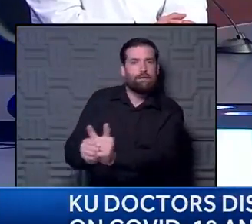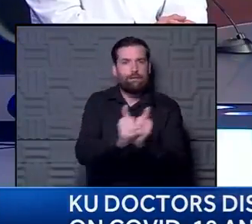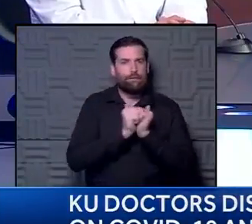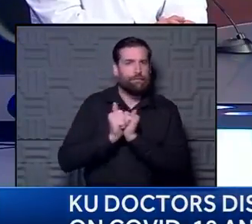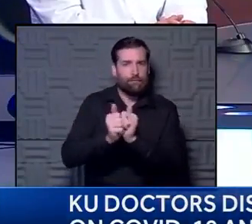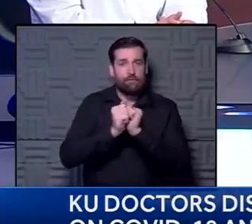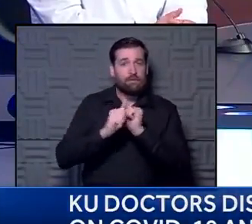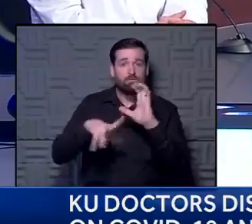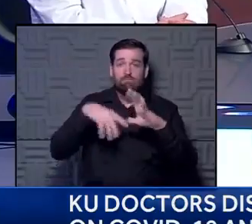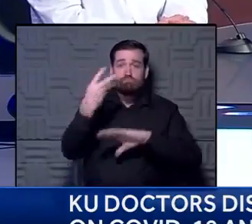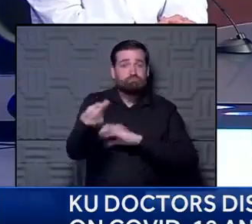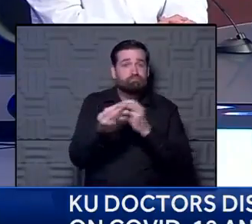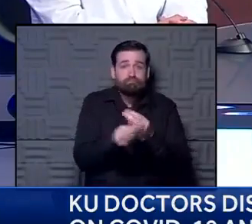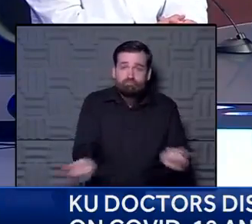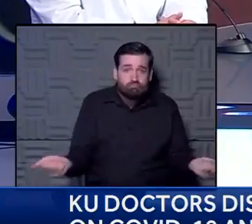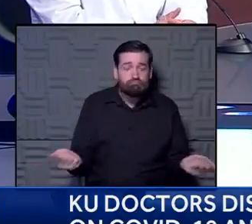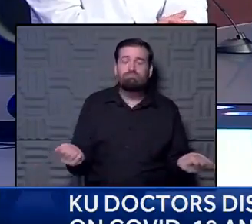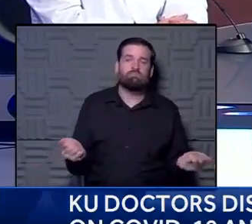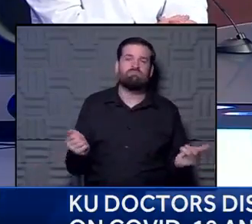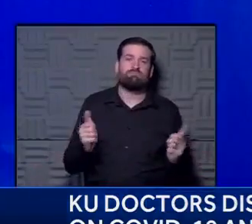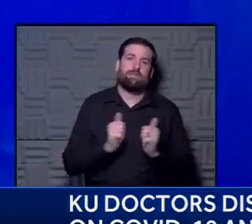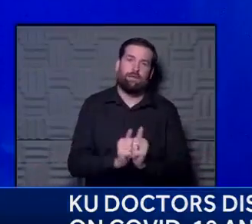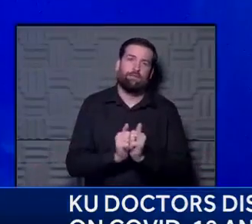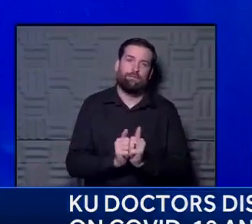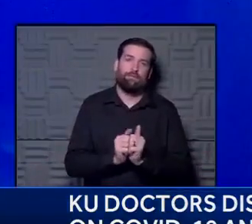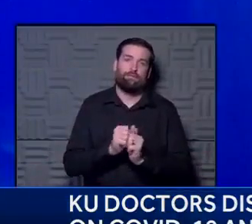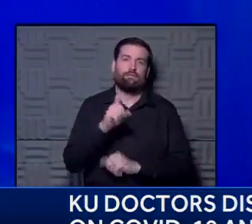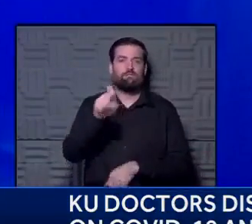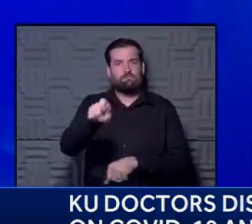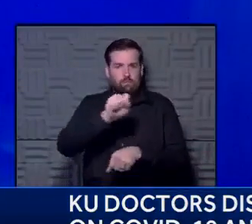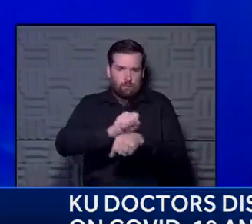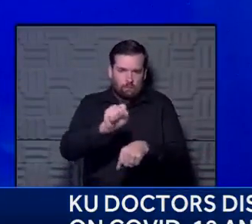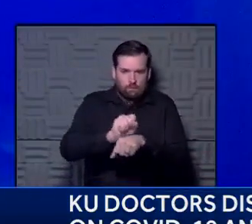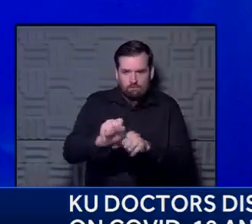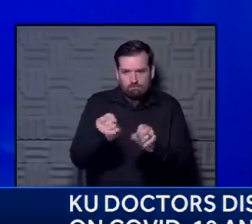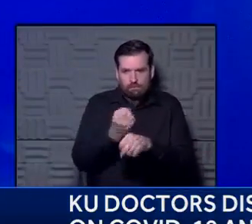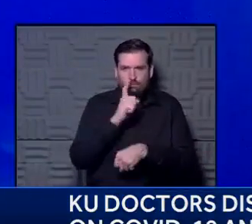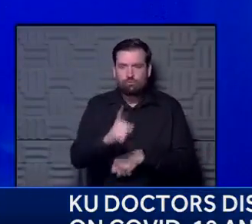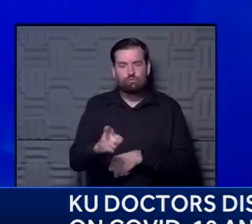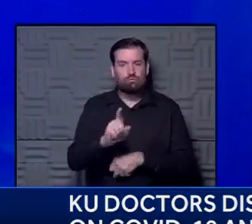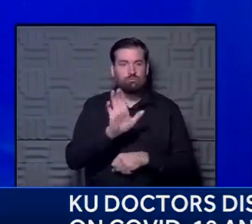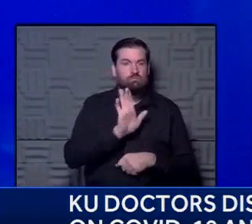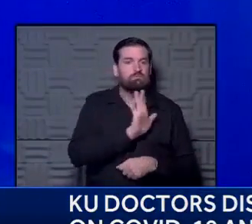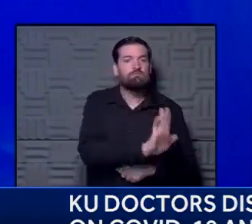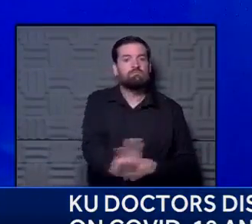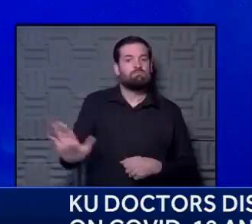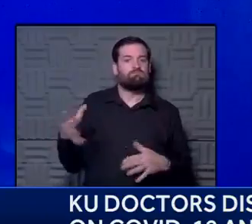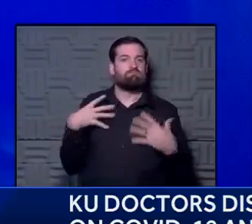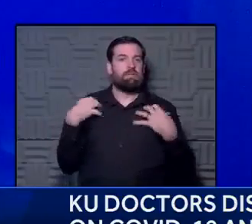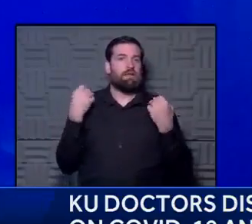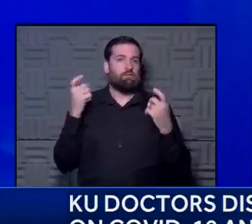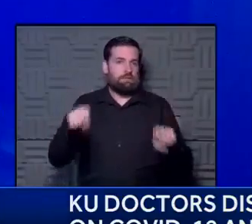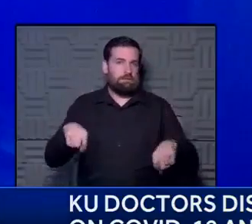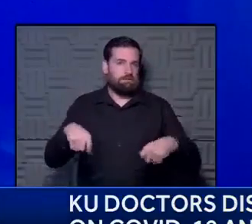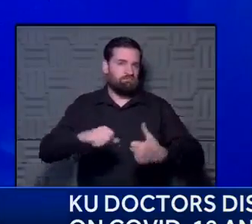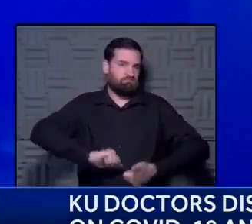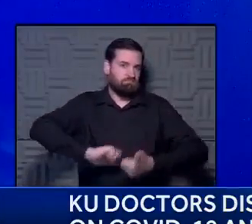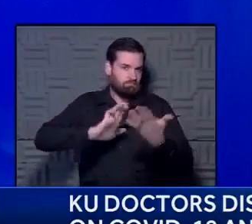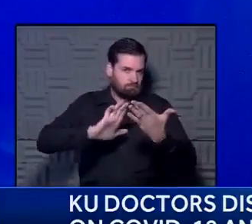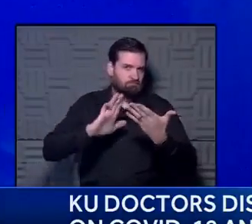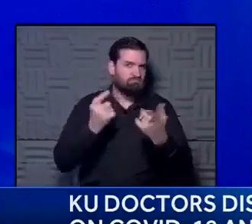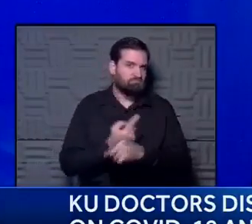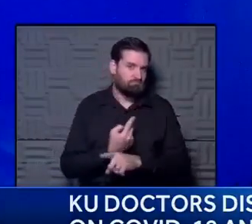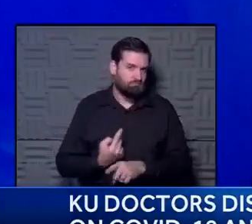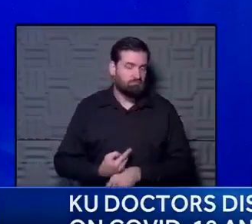where prison guards had short but multiple interactions with prisoners who were positive for the virus. 22 interactions of a total of